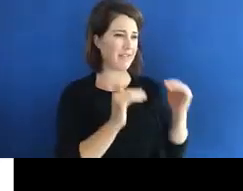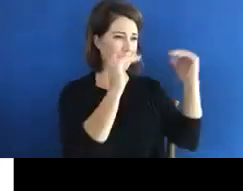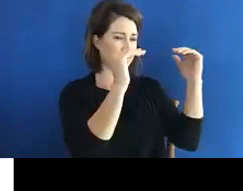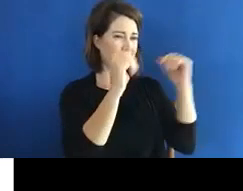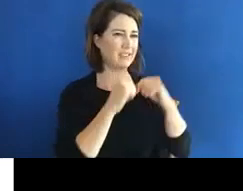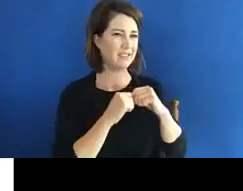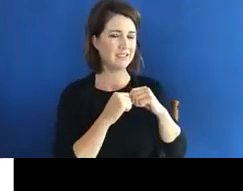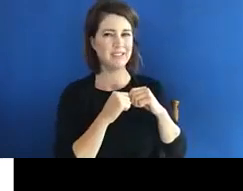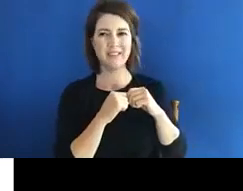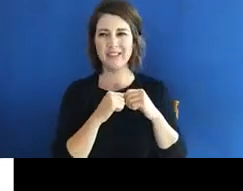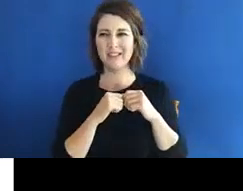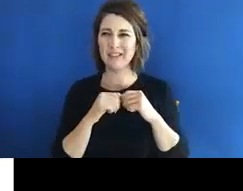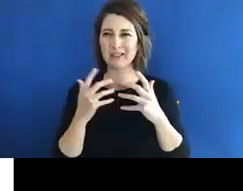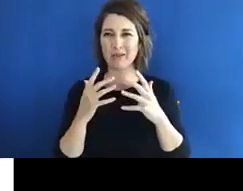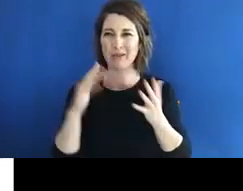at advancement.